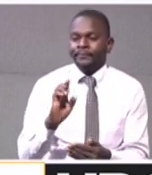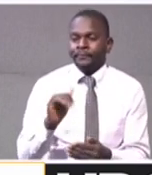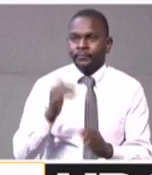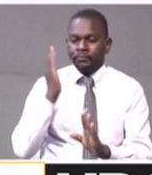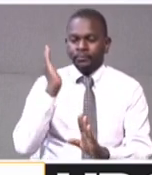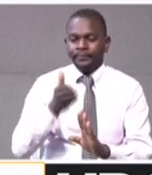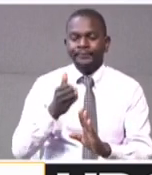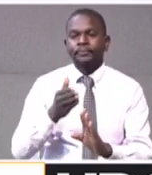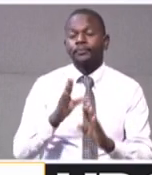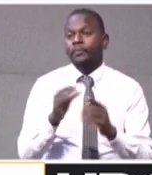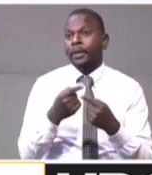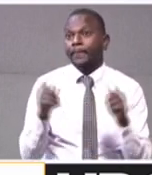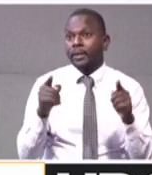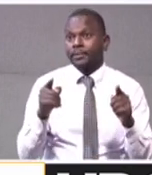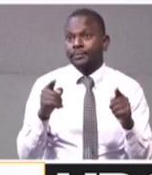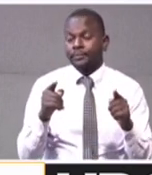but by